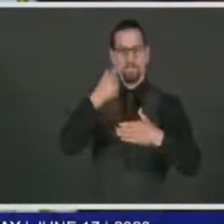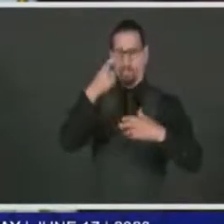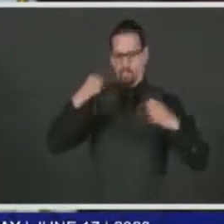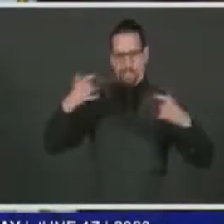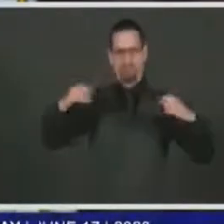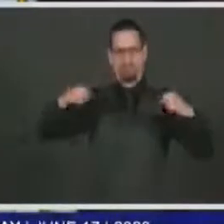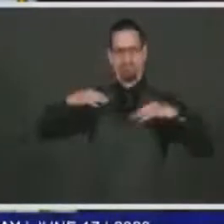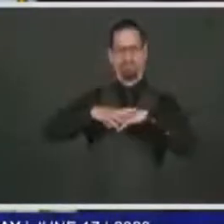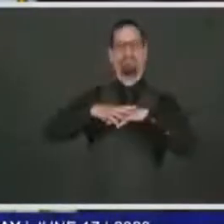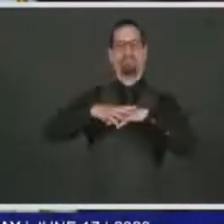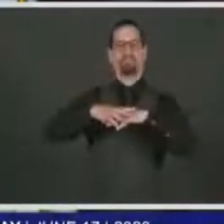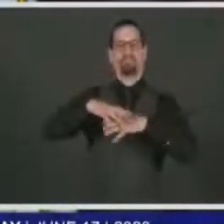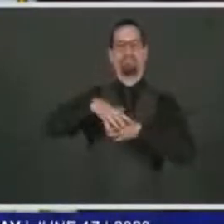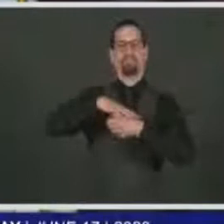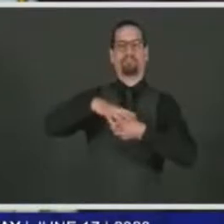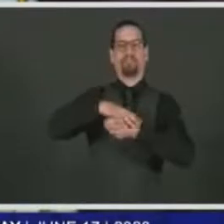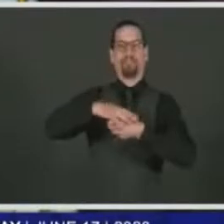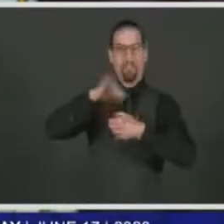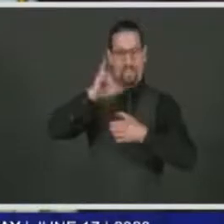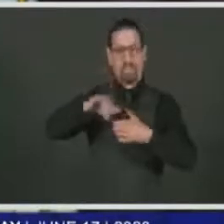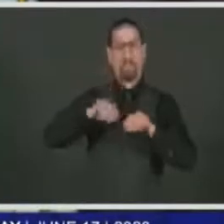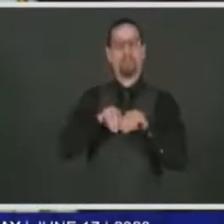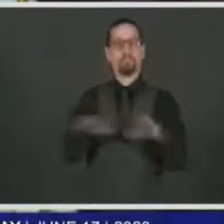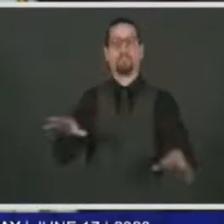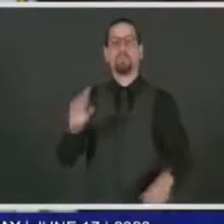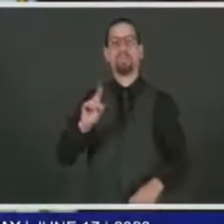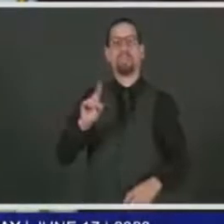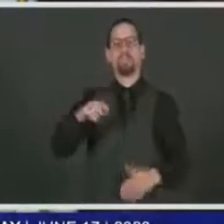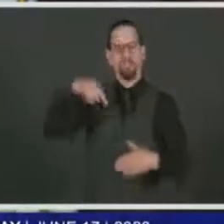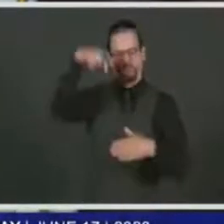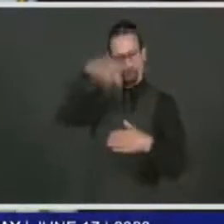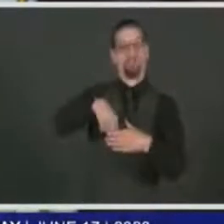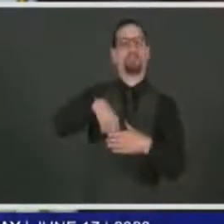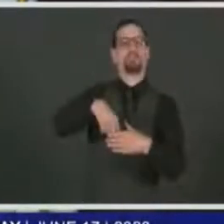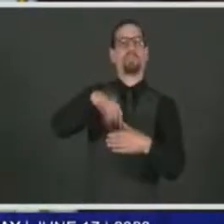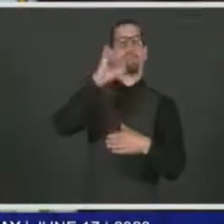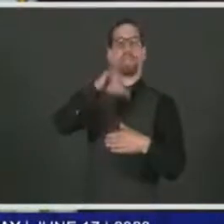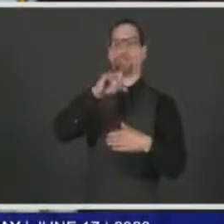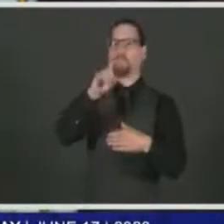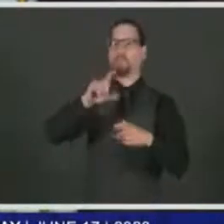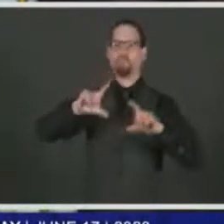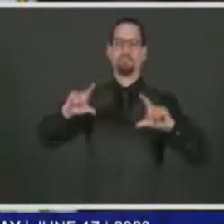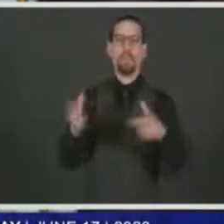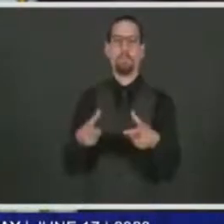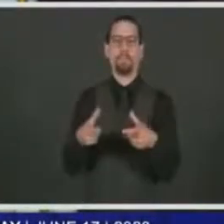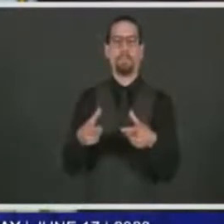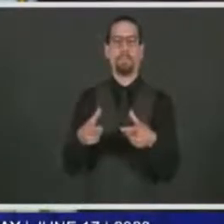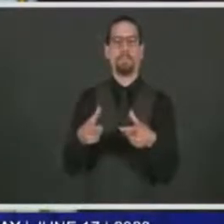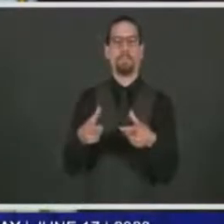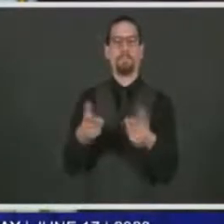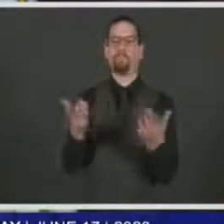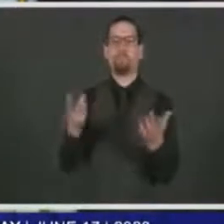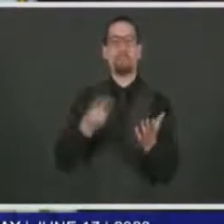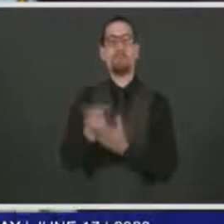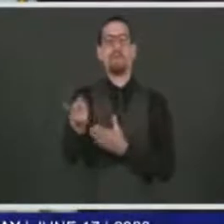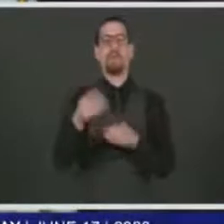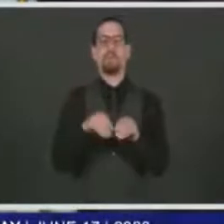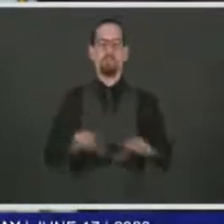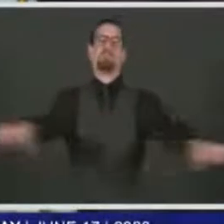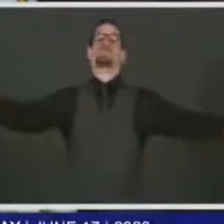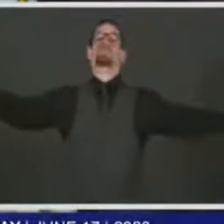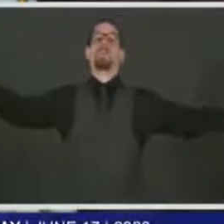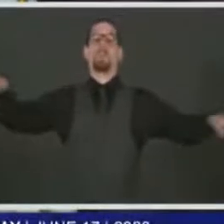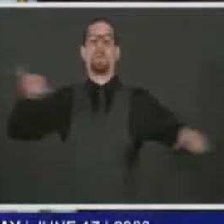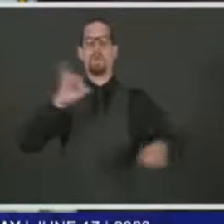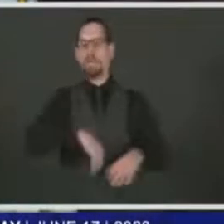where there was an outbreak happening and they didn't put a lid on it fast enough. So from this point forward,